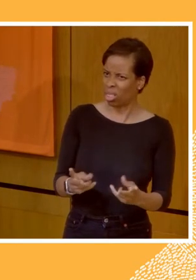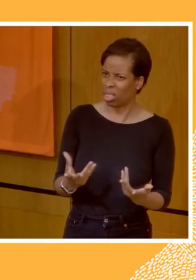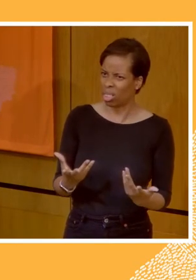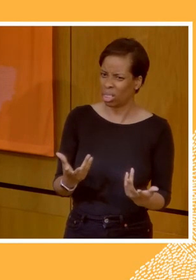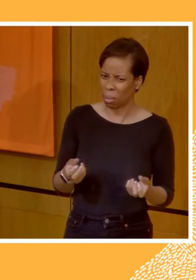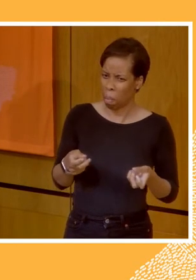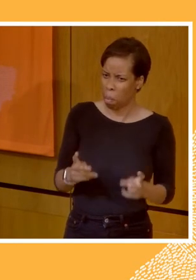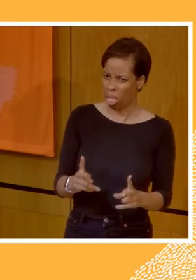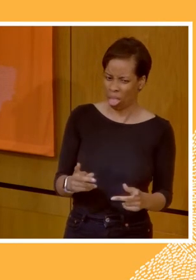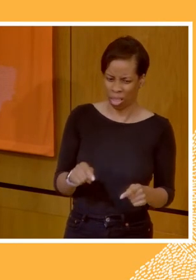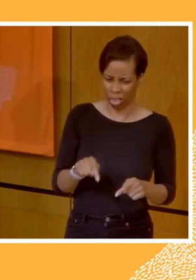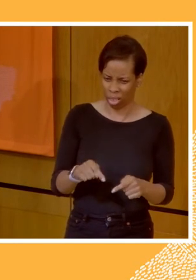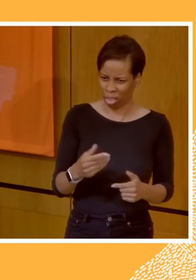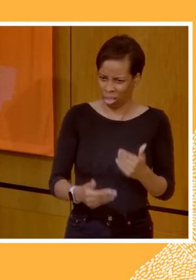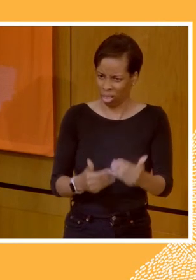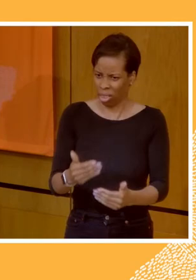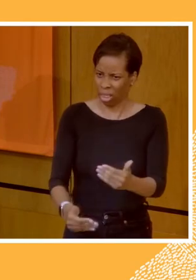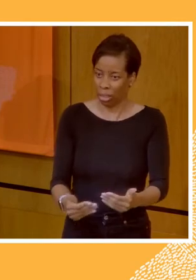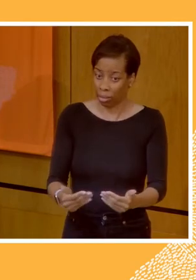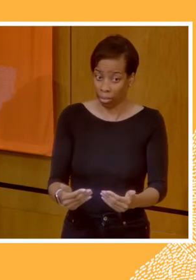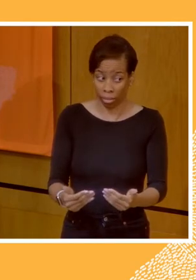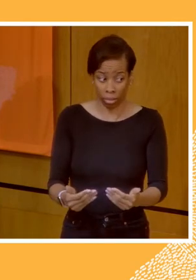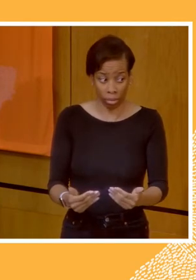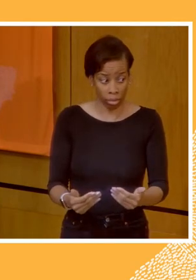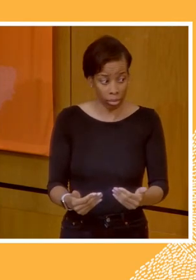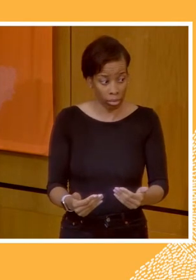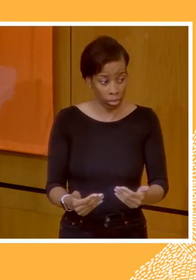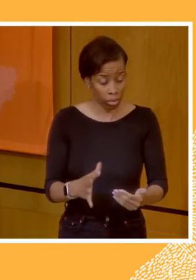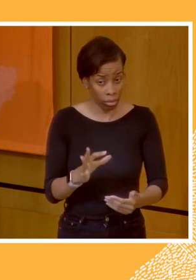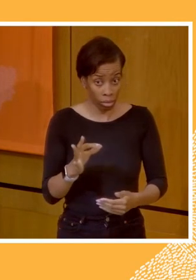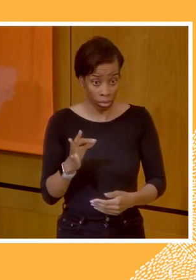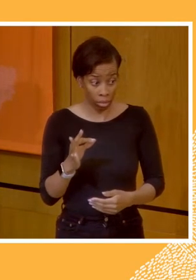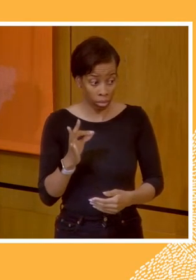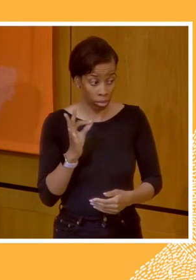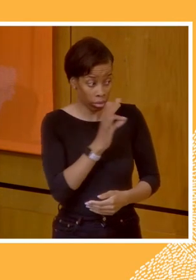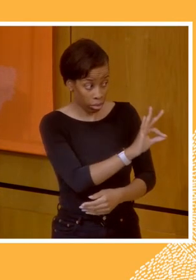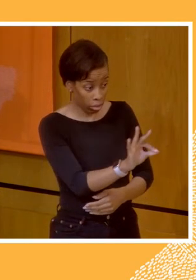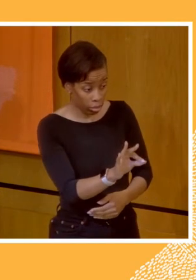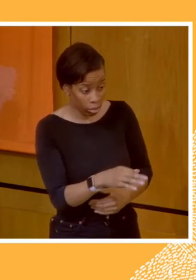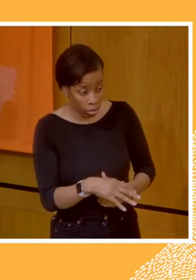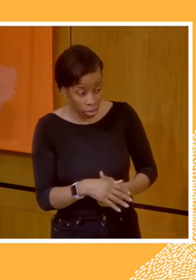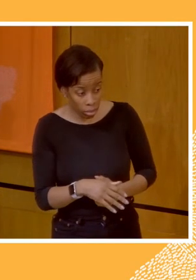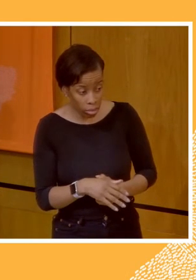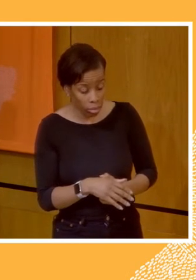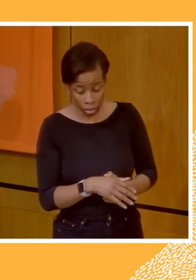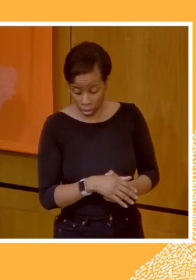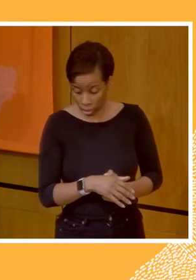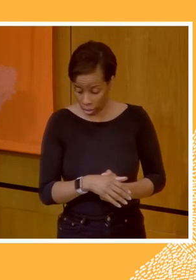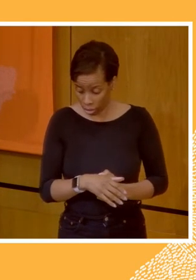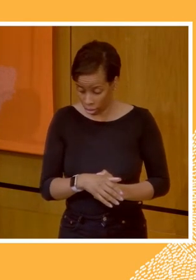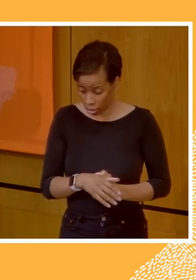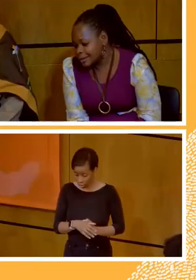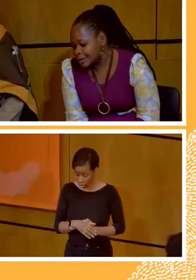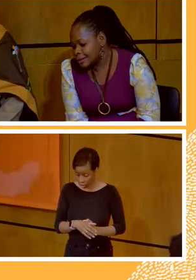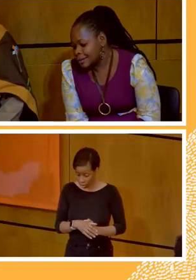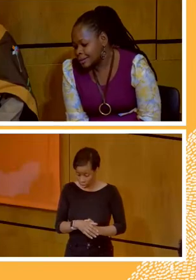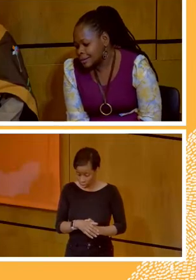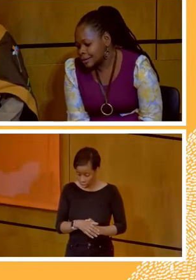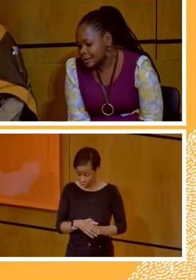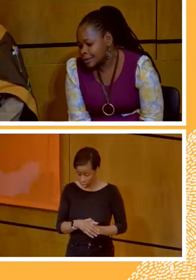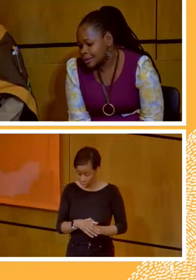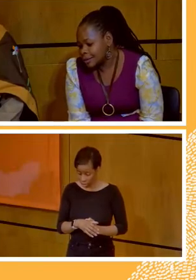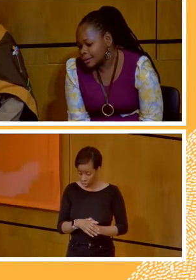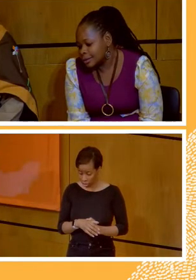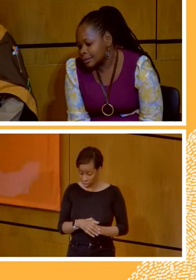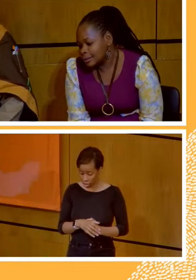how. So quite literally, how, if this works, yes, how do you